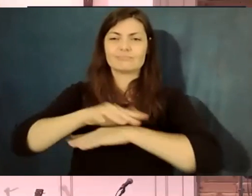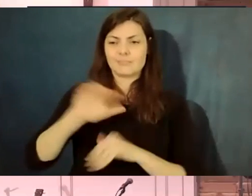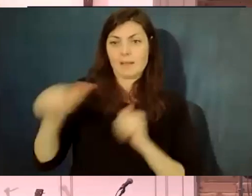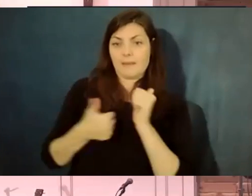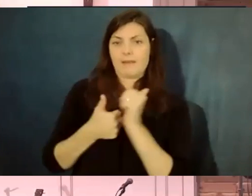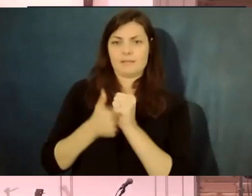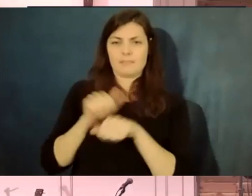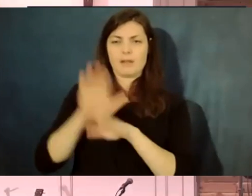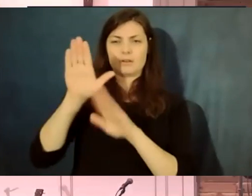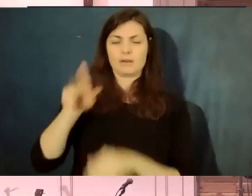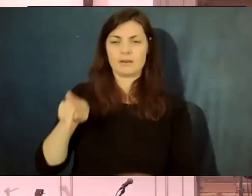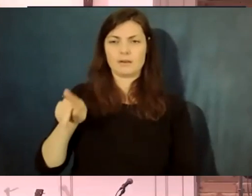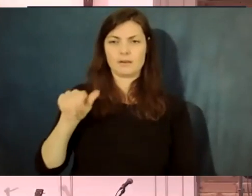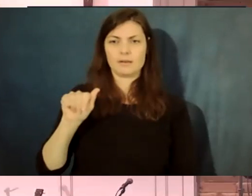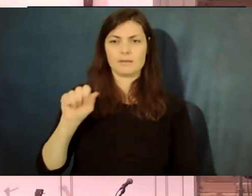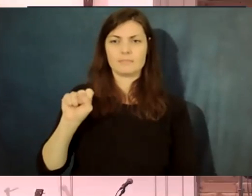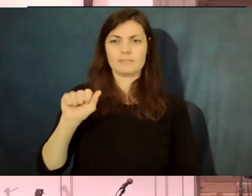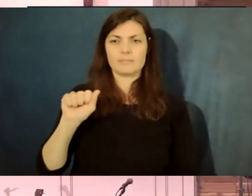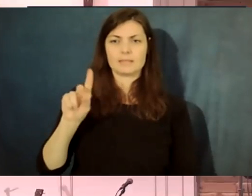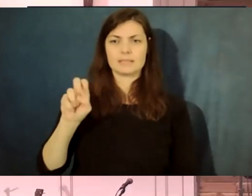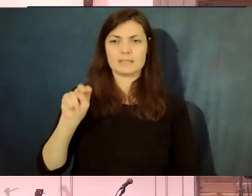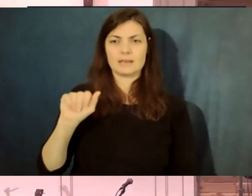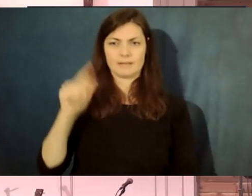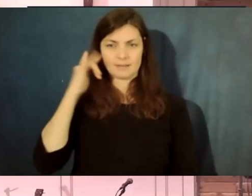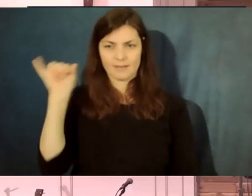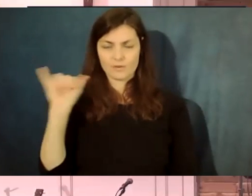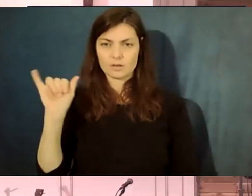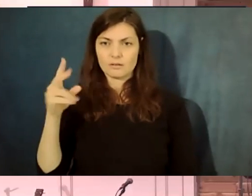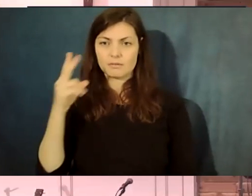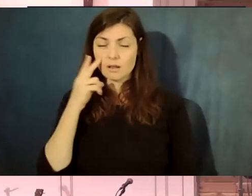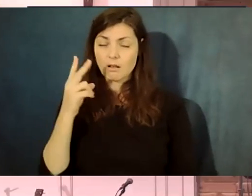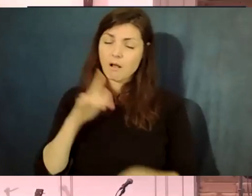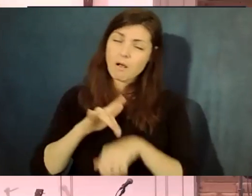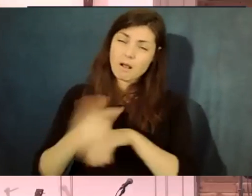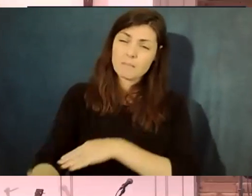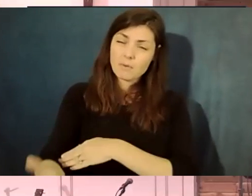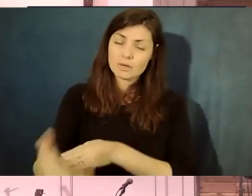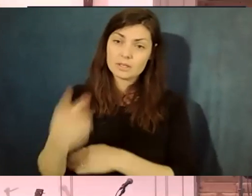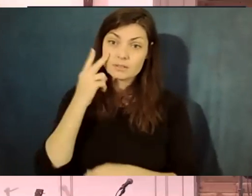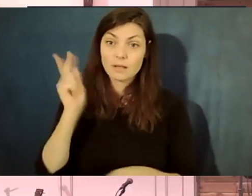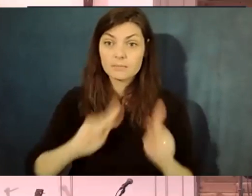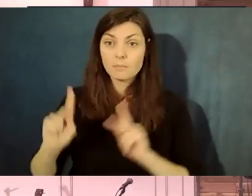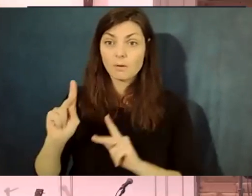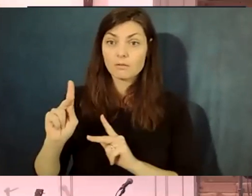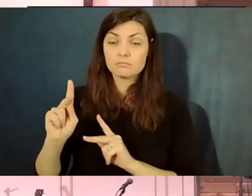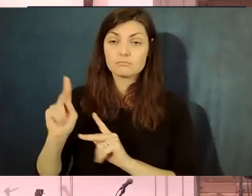And we got up early, early in the morning, and I come out and I see this stream of people walking down the sidewalk from